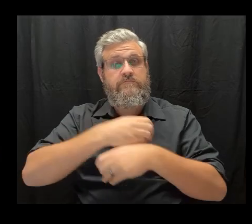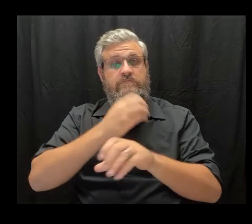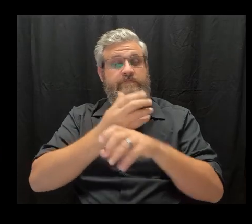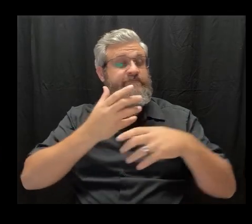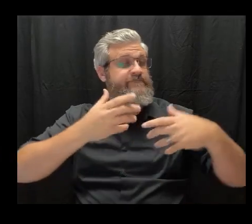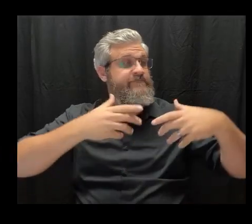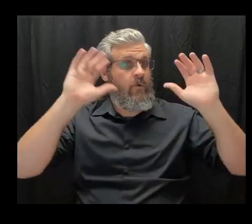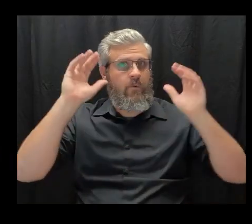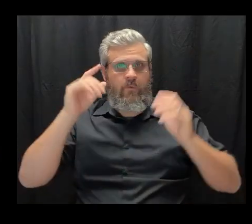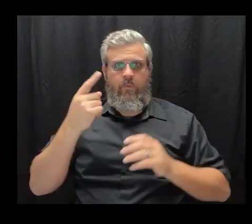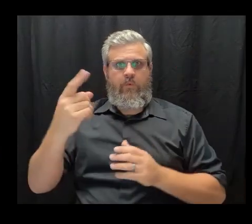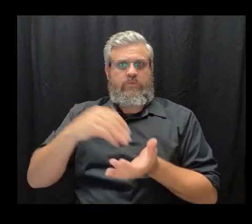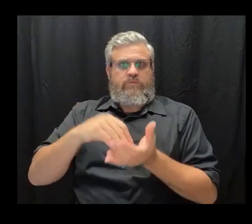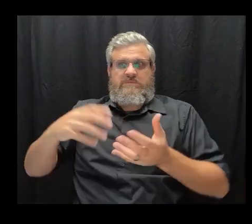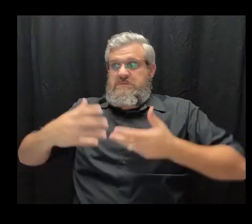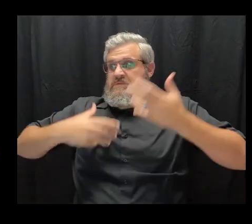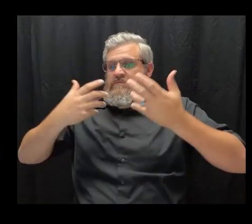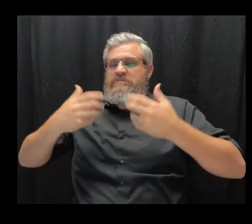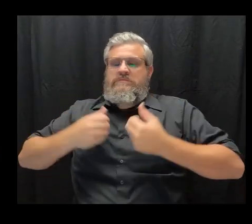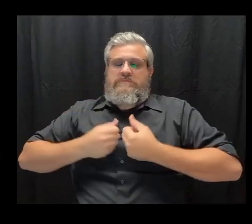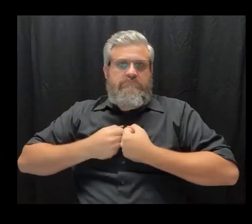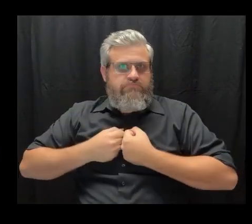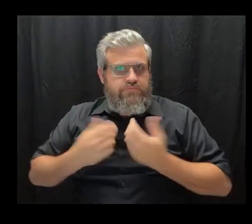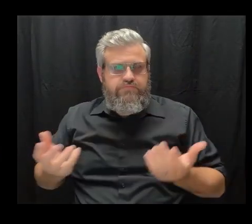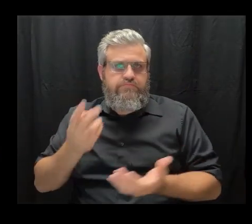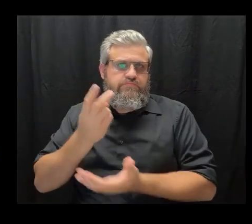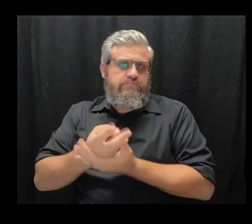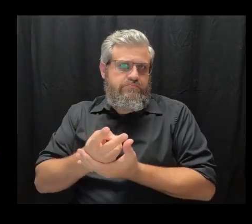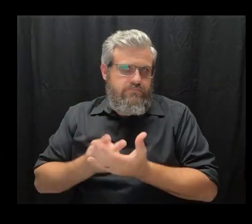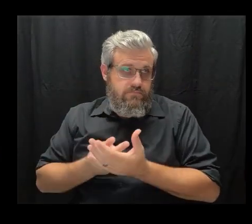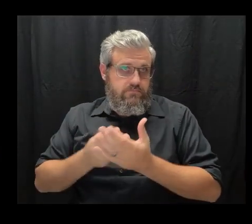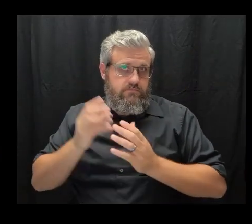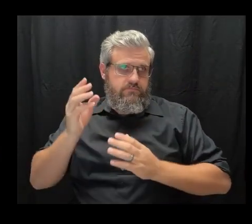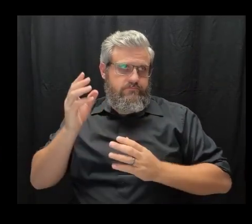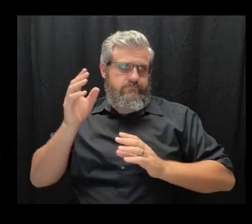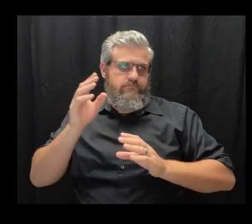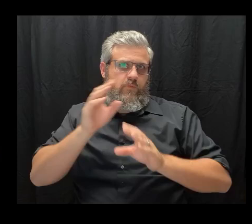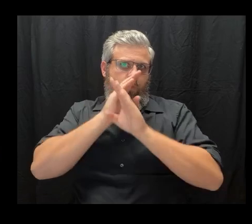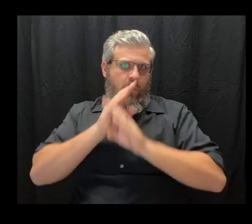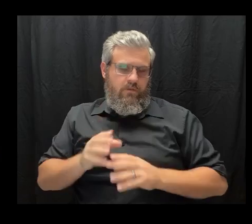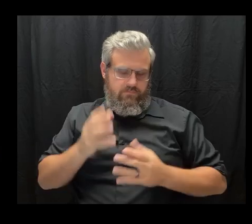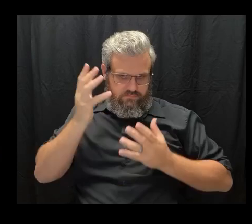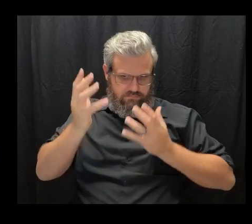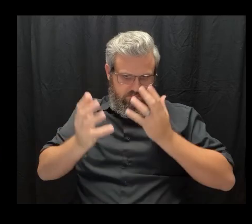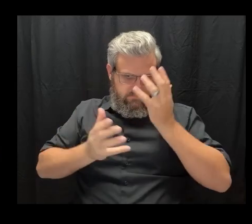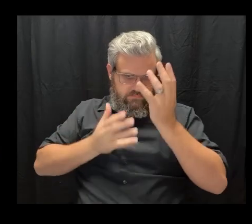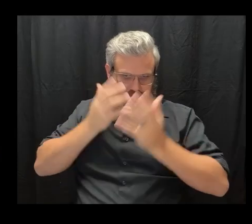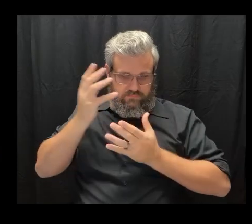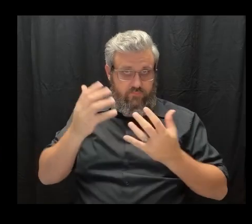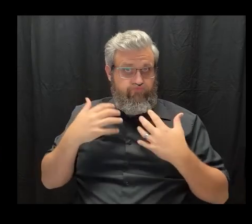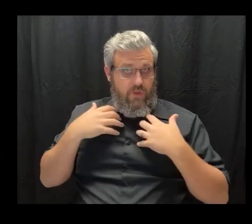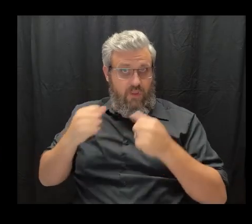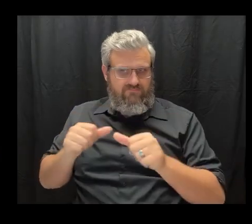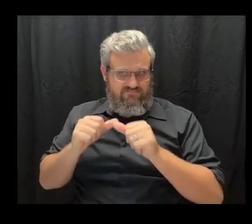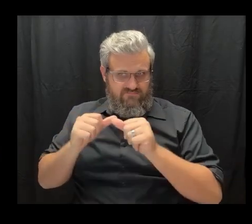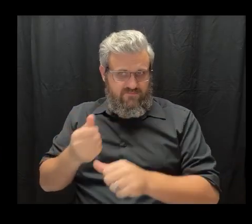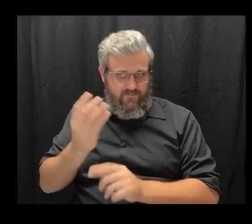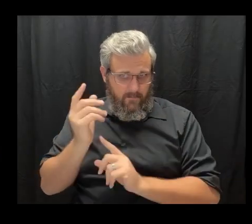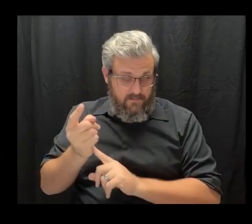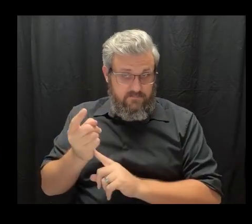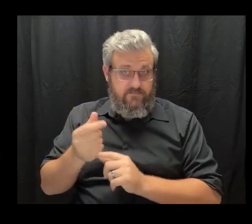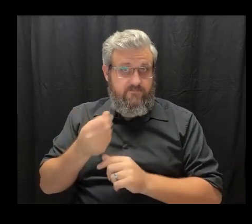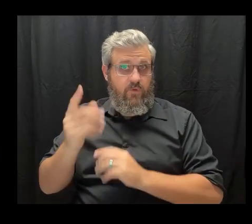tired, exhausted, quiet, or embarrassed. Recovery can last a few minutes or a few hours or the rest of the school